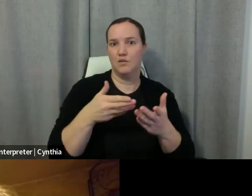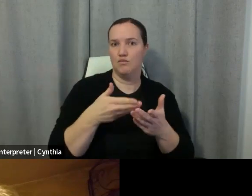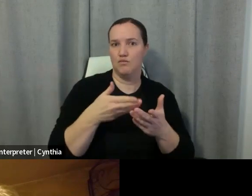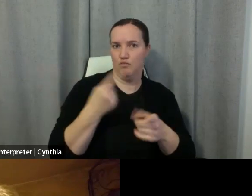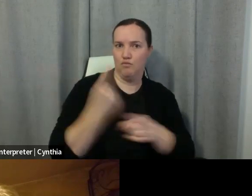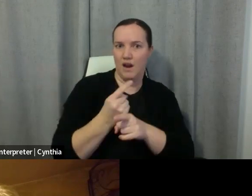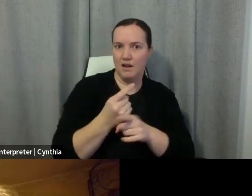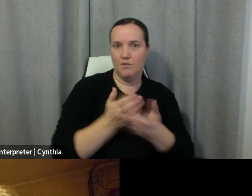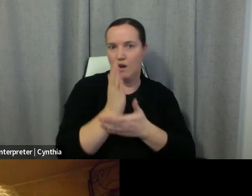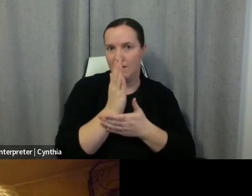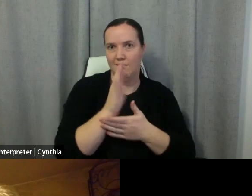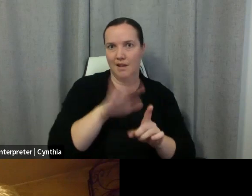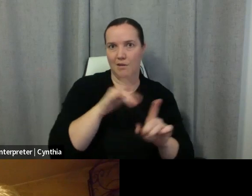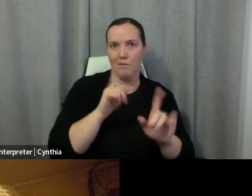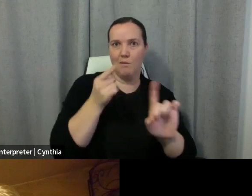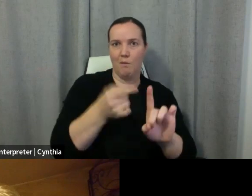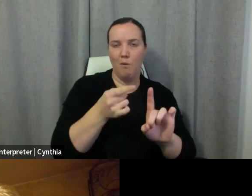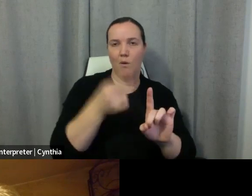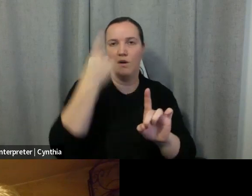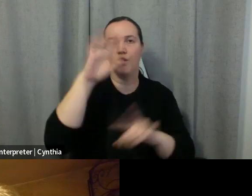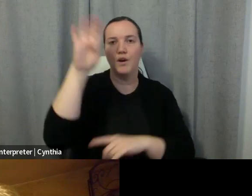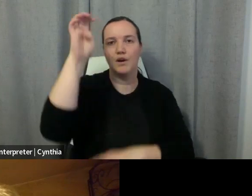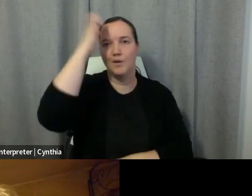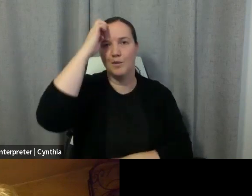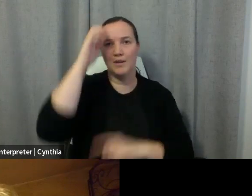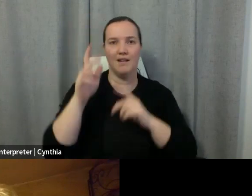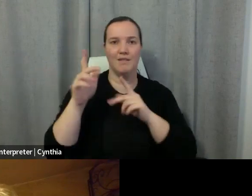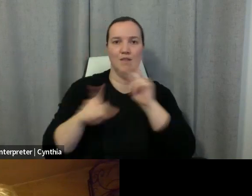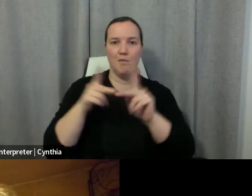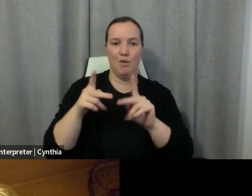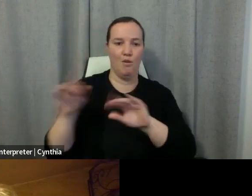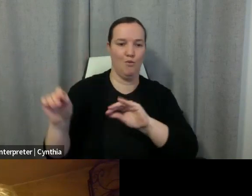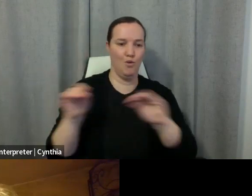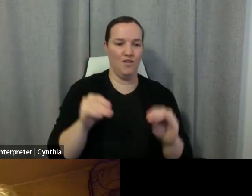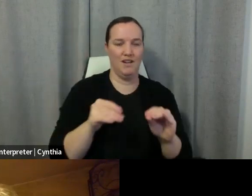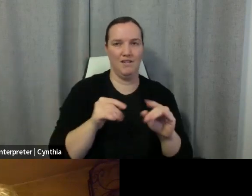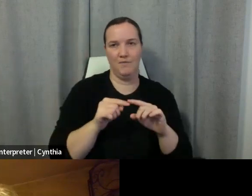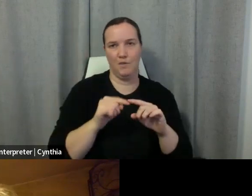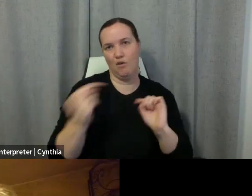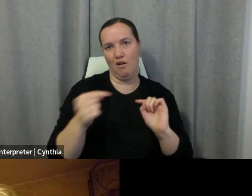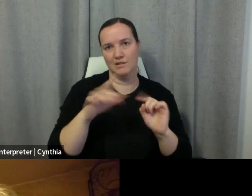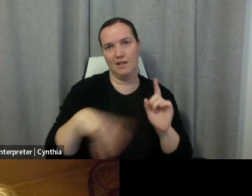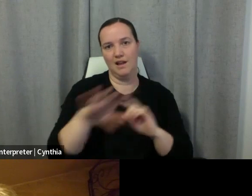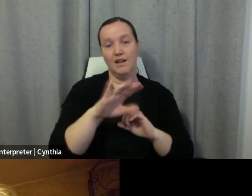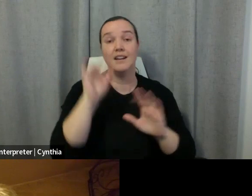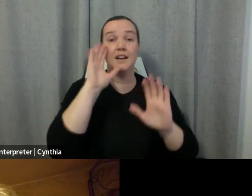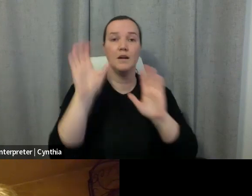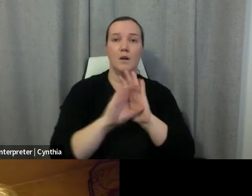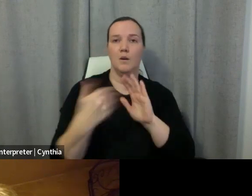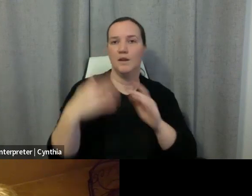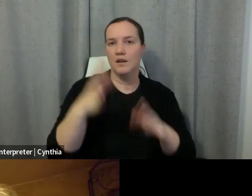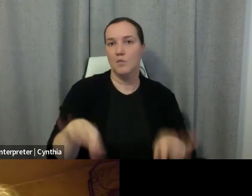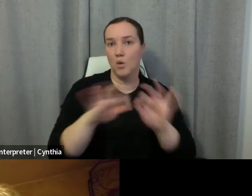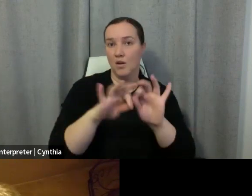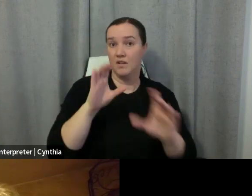goal for basically European folks moving across the land. So that image, though, I think is really important that when we have